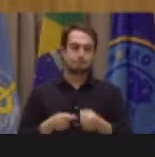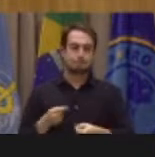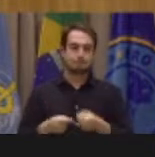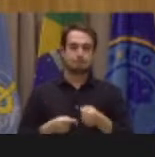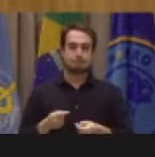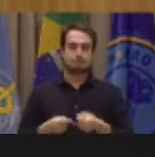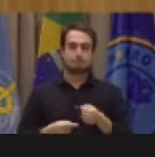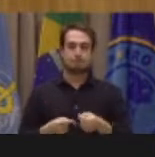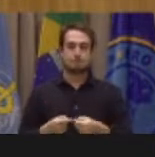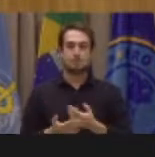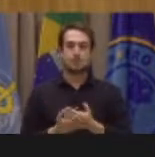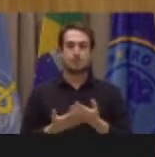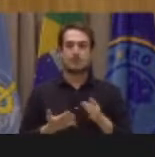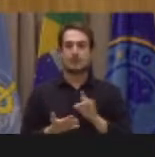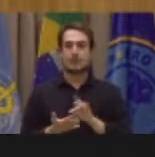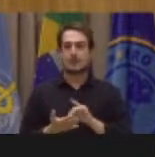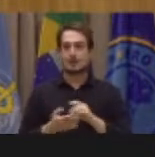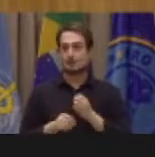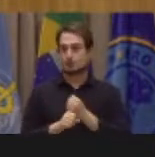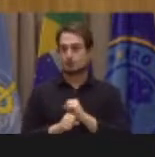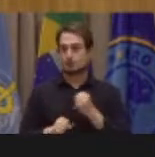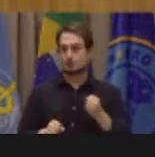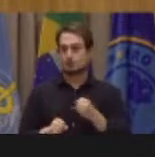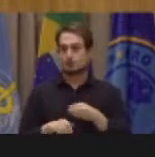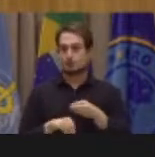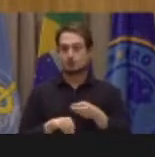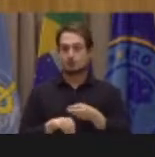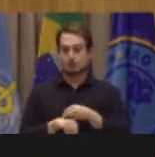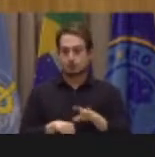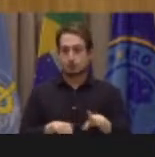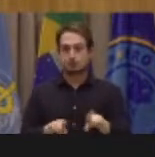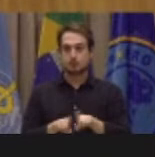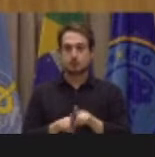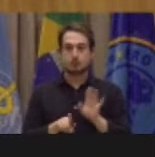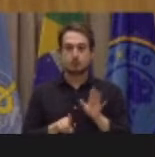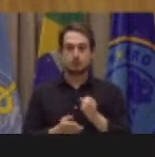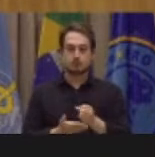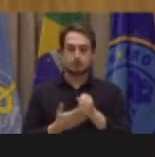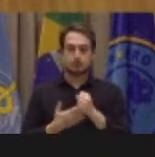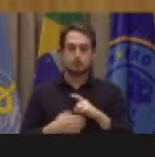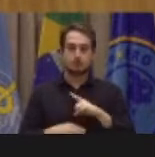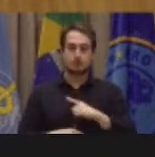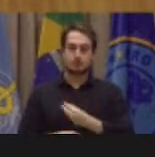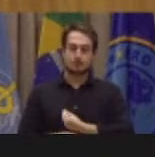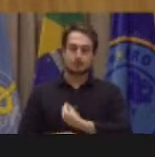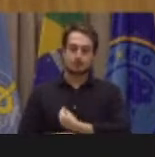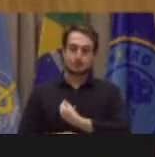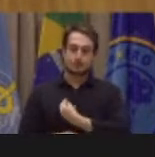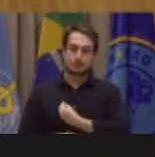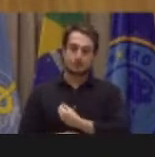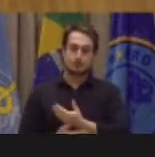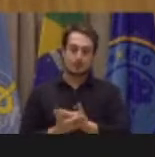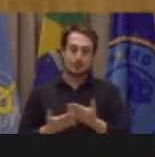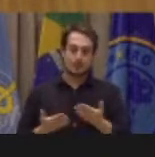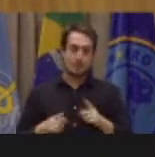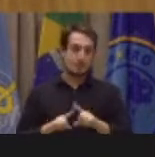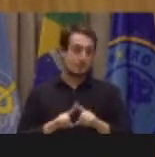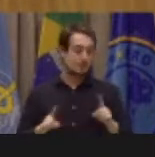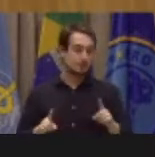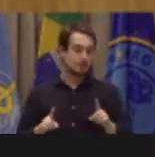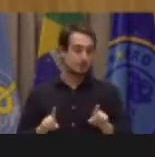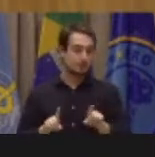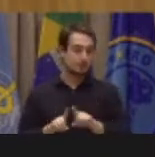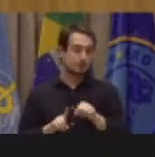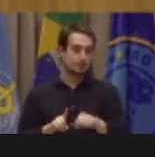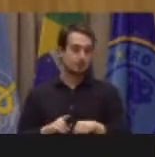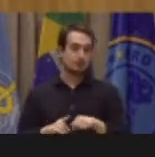records. And it's a reality, a huge celebration that brings a lot of contribution.